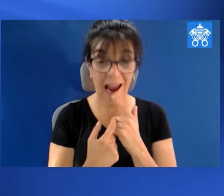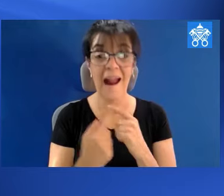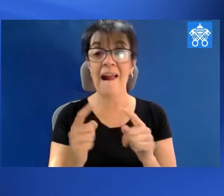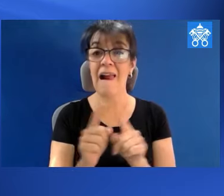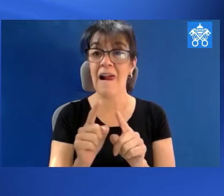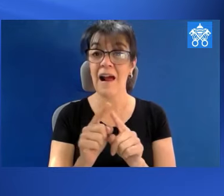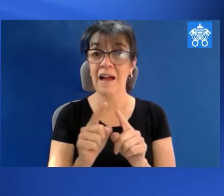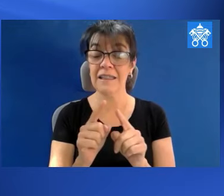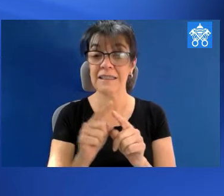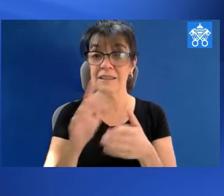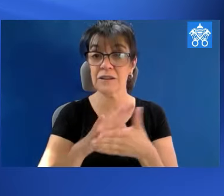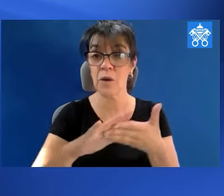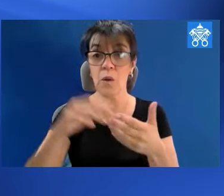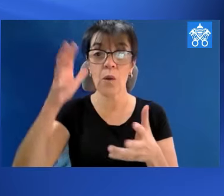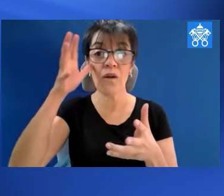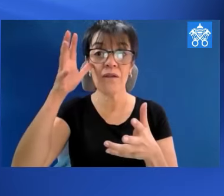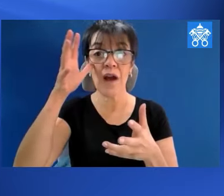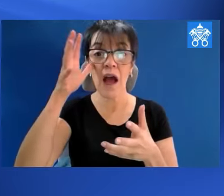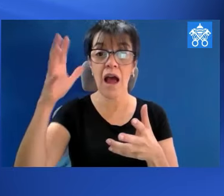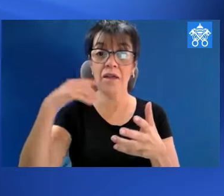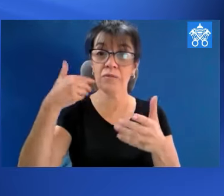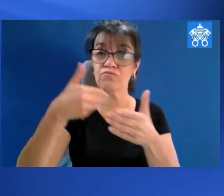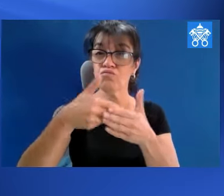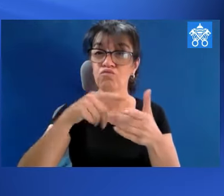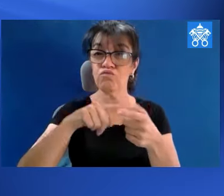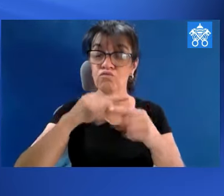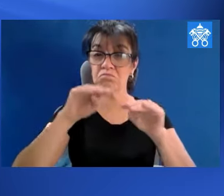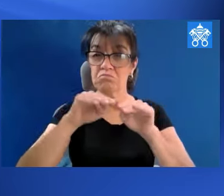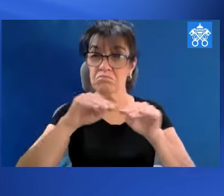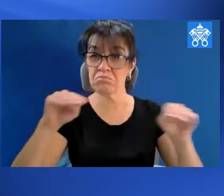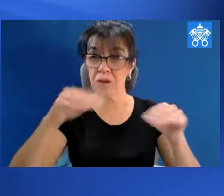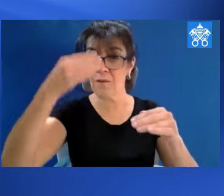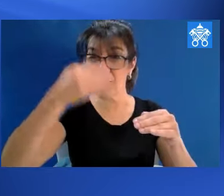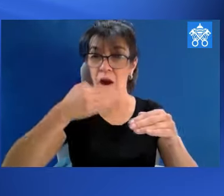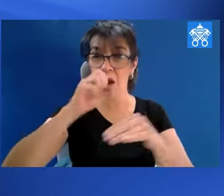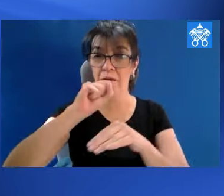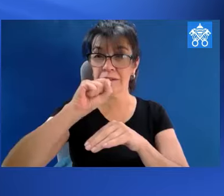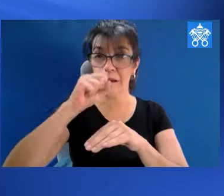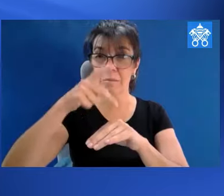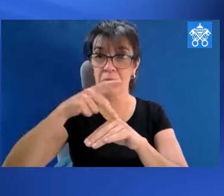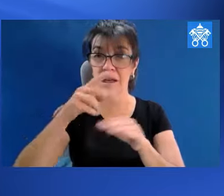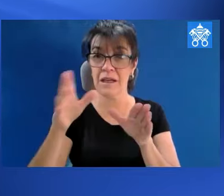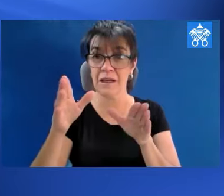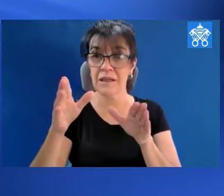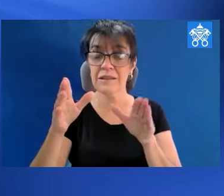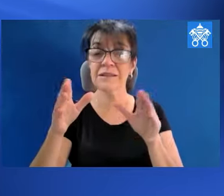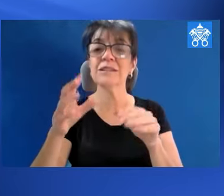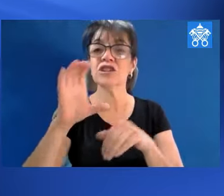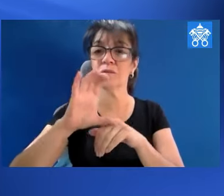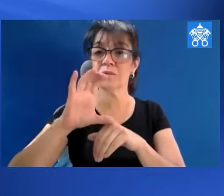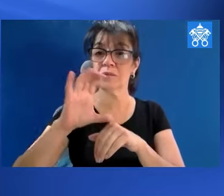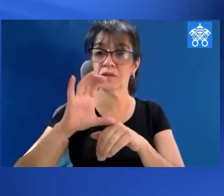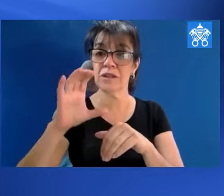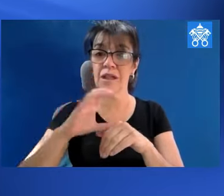As the Holy Father approaches the platform in front of St. Peter's Basilica on a sunny,